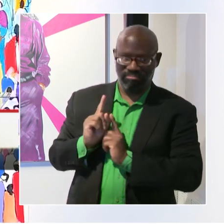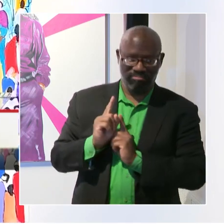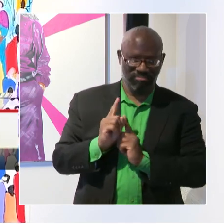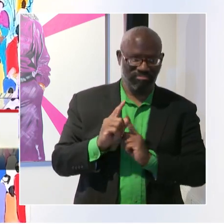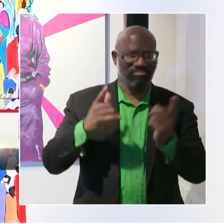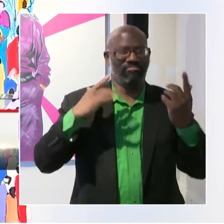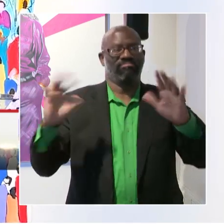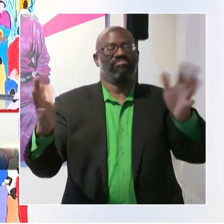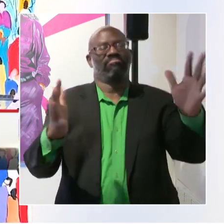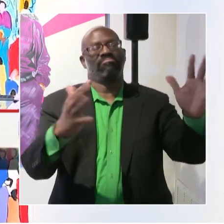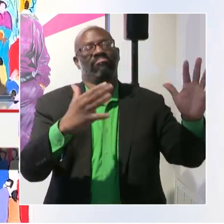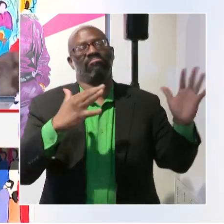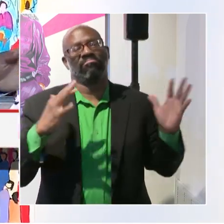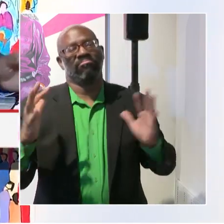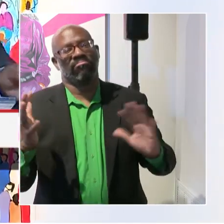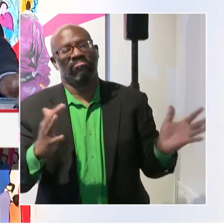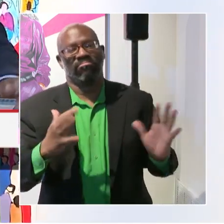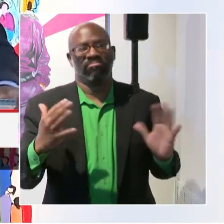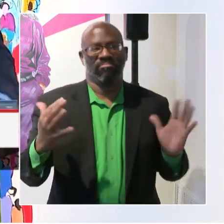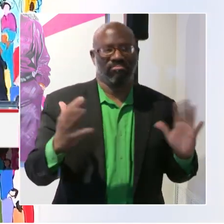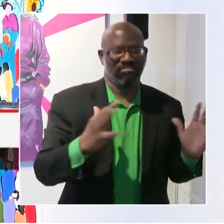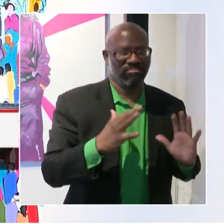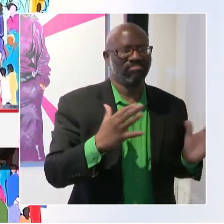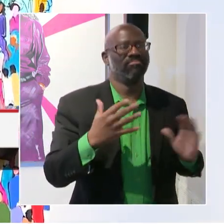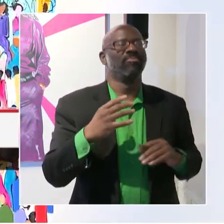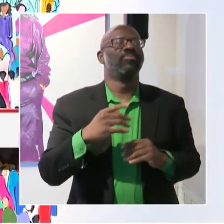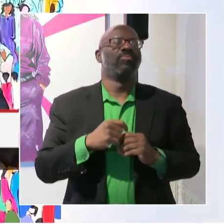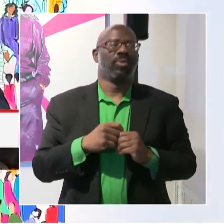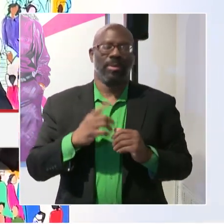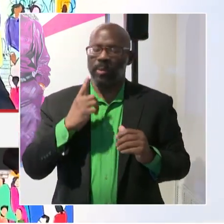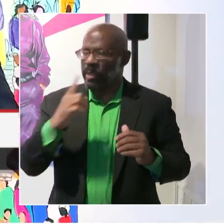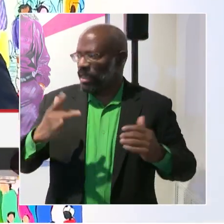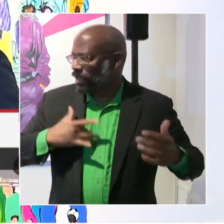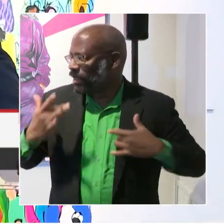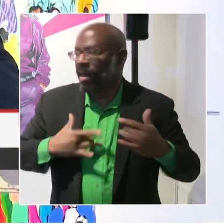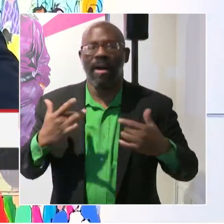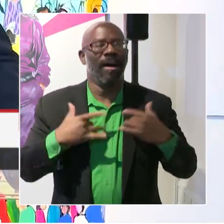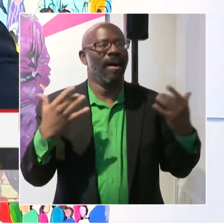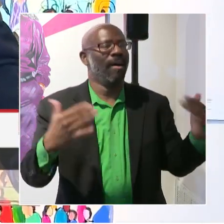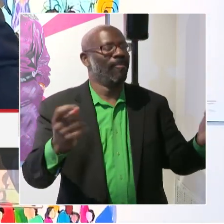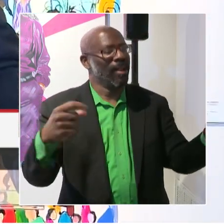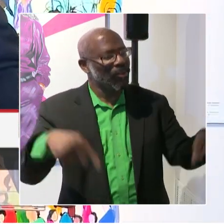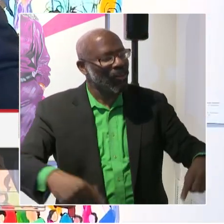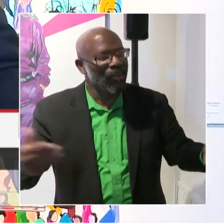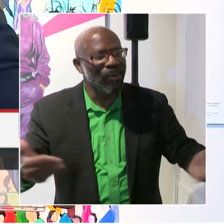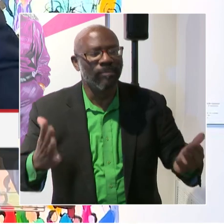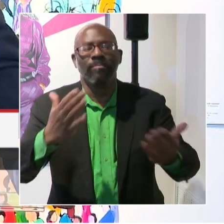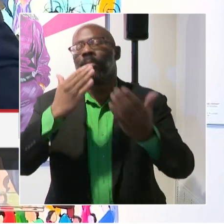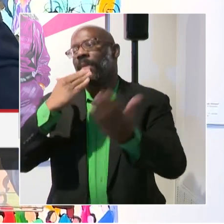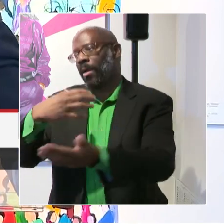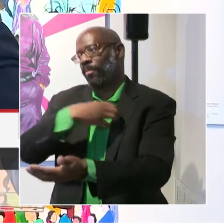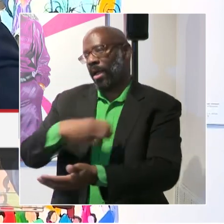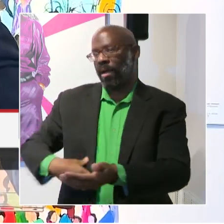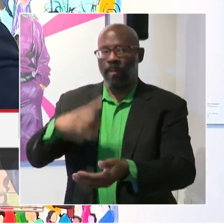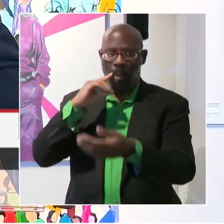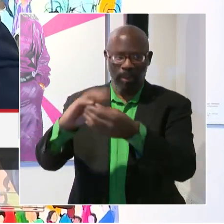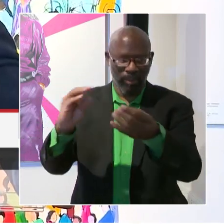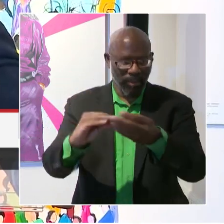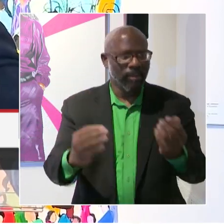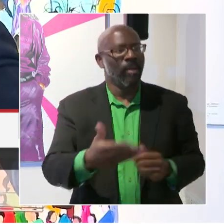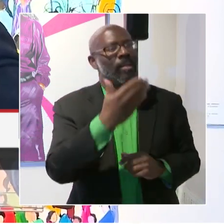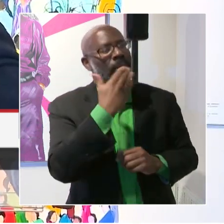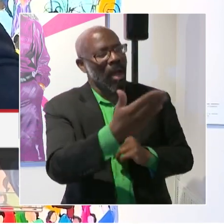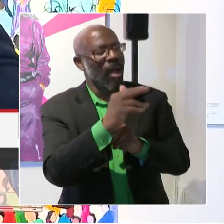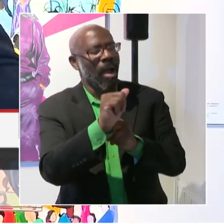I love following that. You got me excited about that. I thank you, Mayor, and thank you to Angelique, and thank